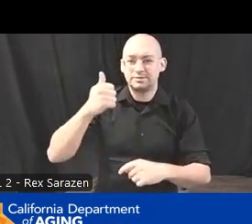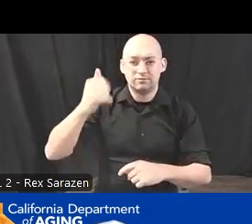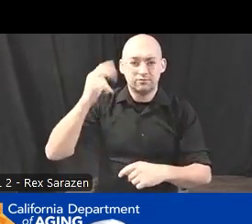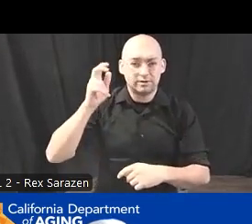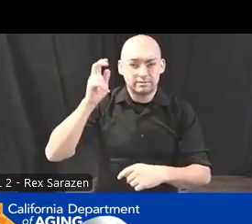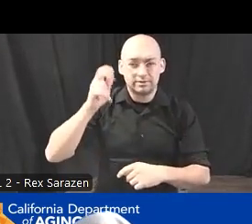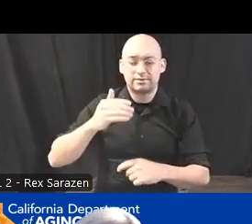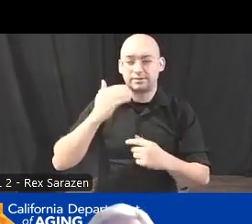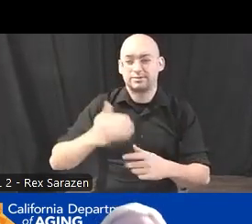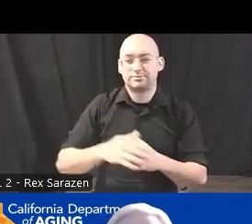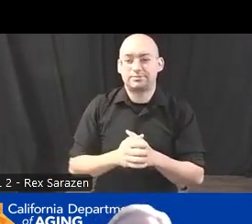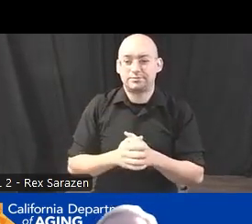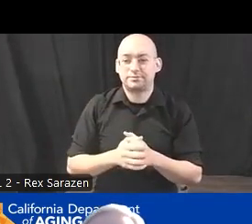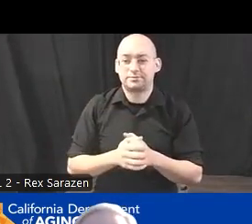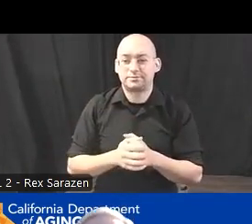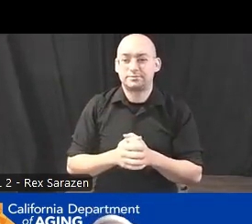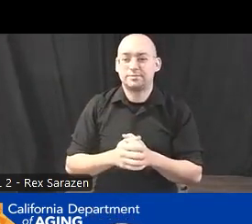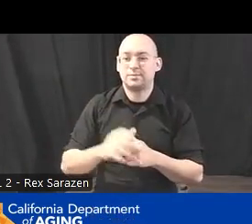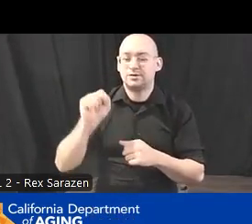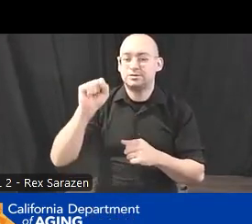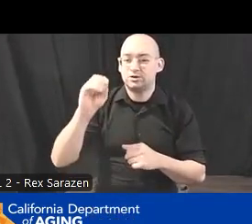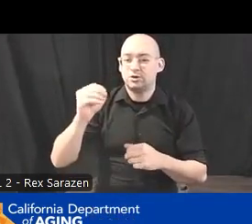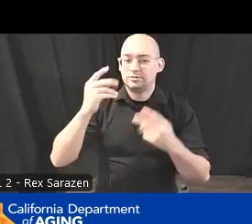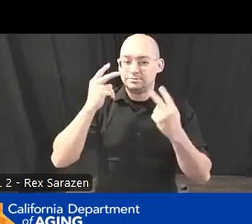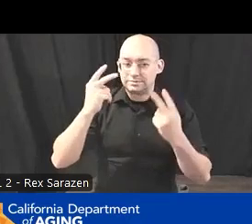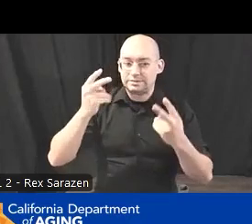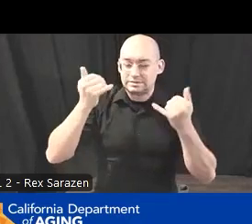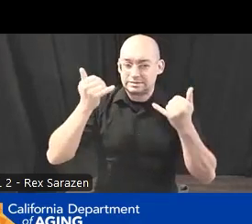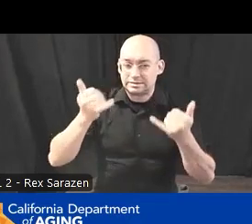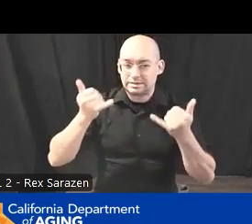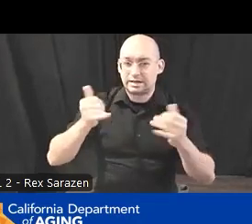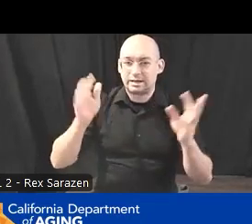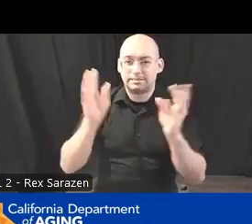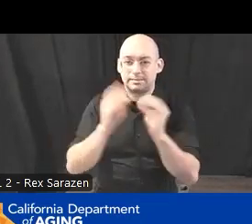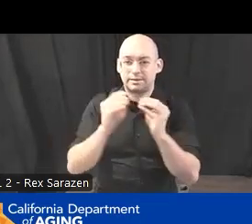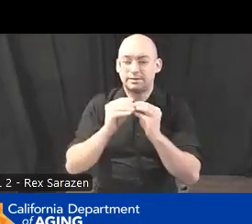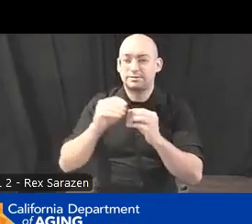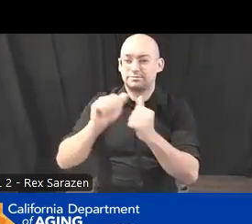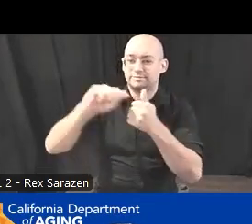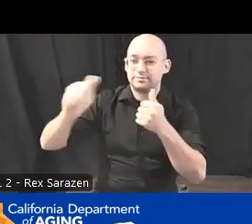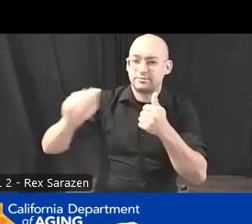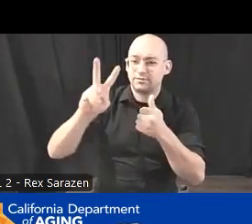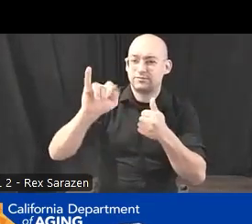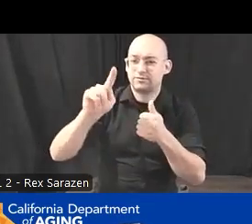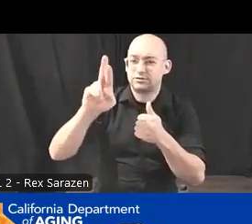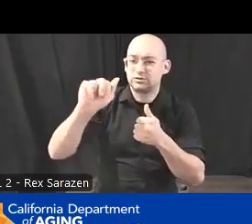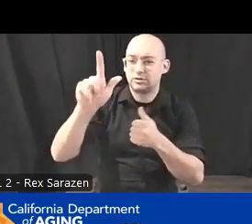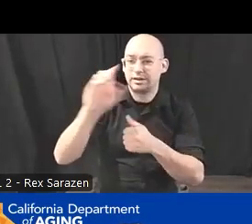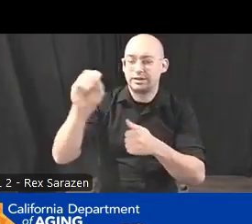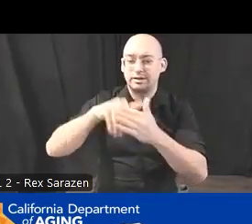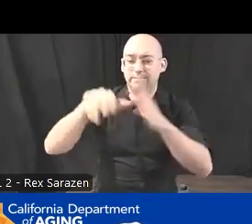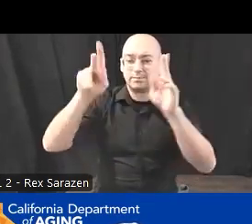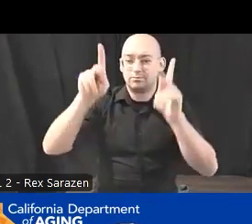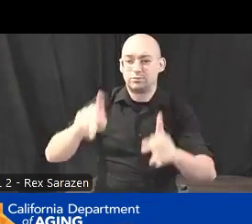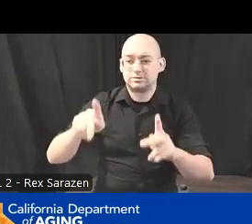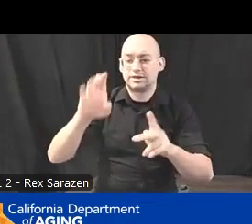you. So as you can see, today we are meeting virtually and in person at the Cal HHS